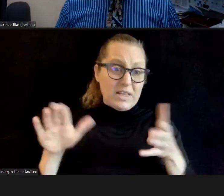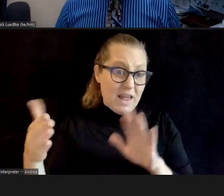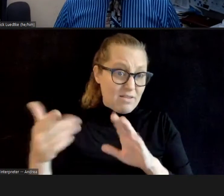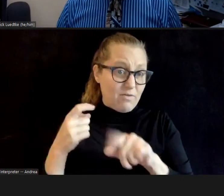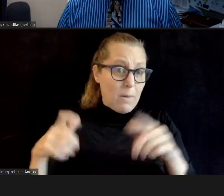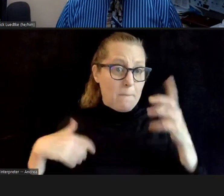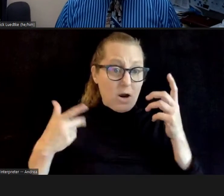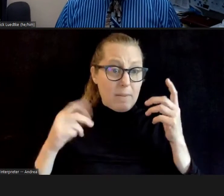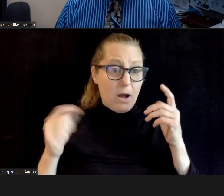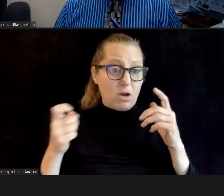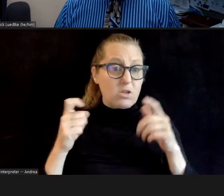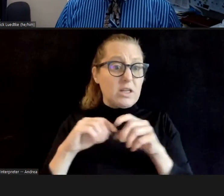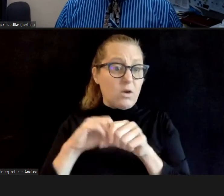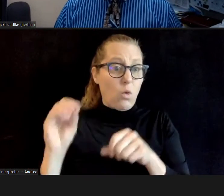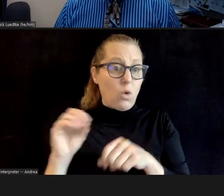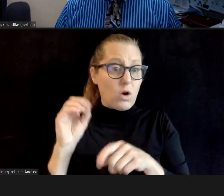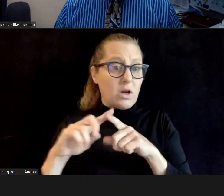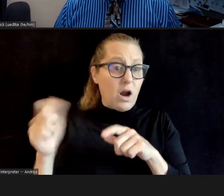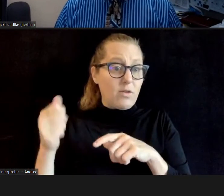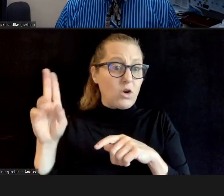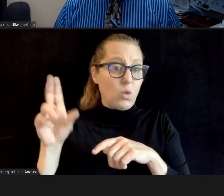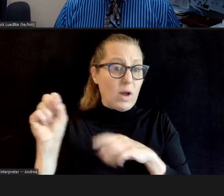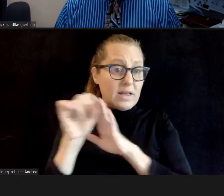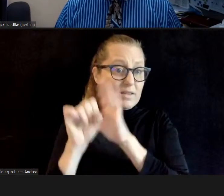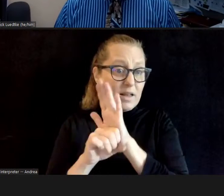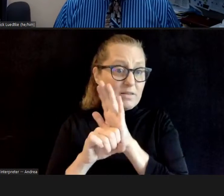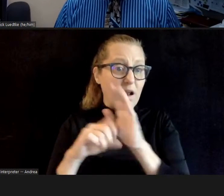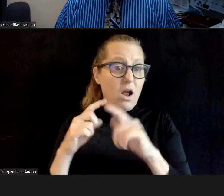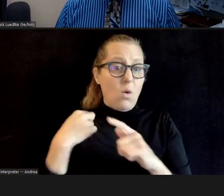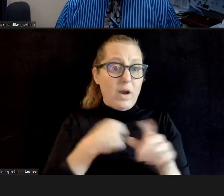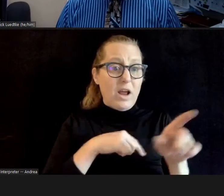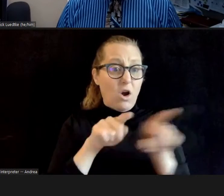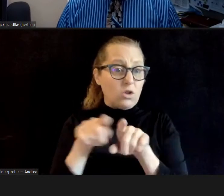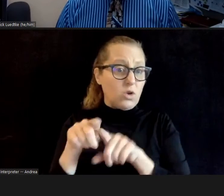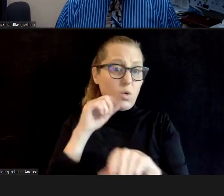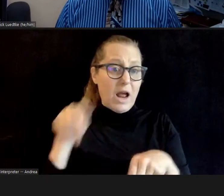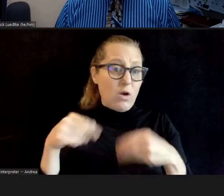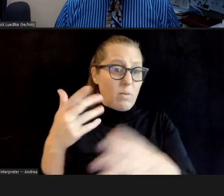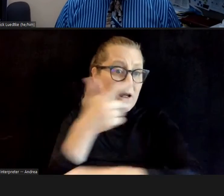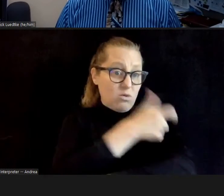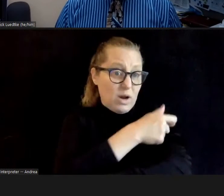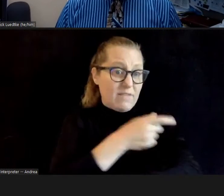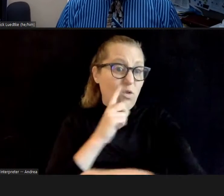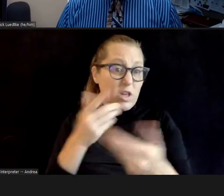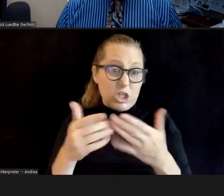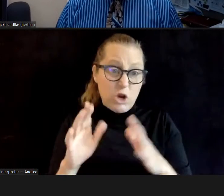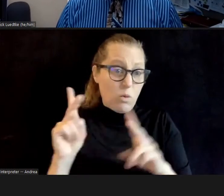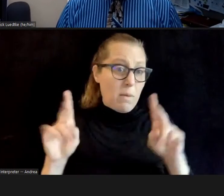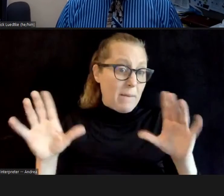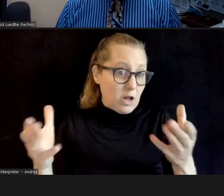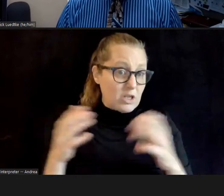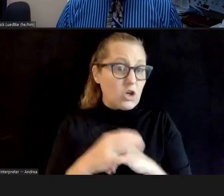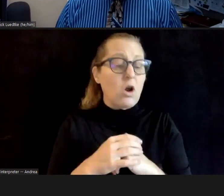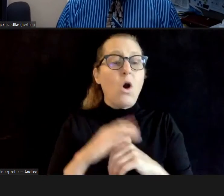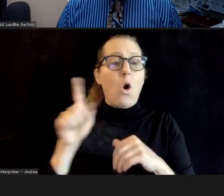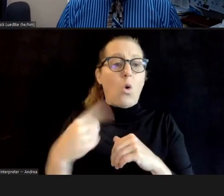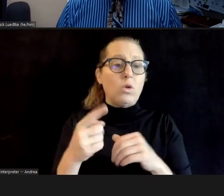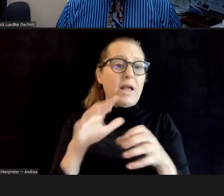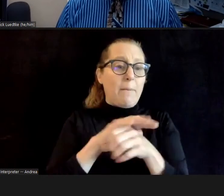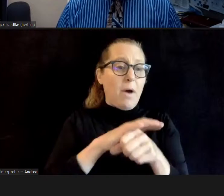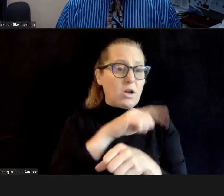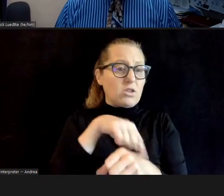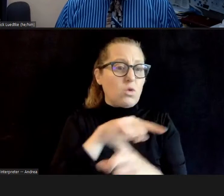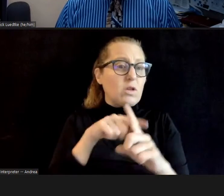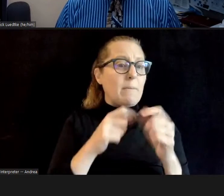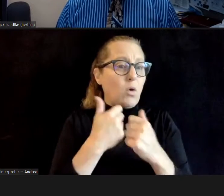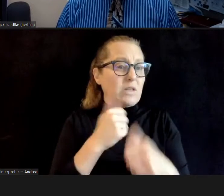or other US states. We are also not recommending vaccine of the general population, but only amongst those most at risk